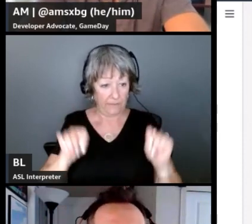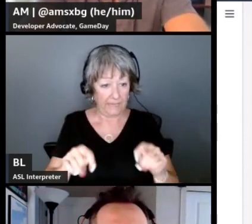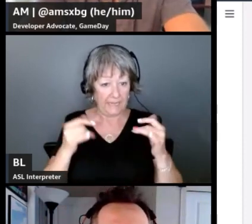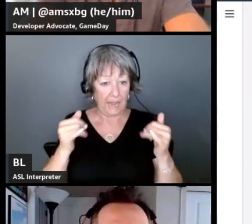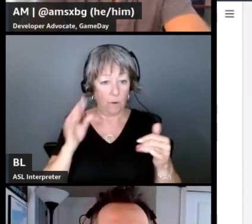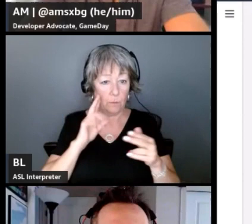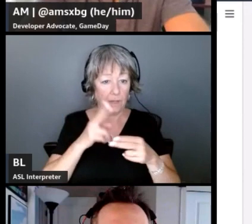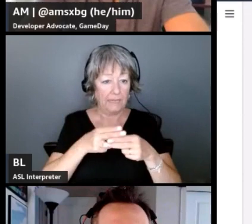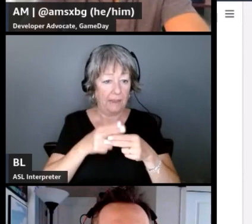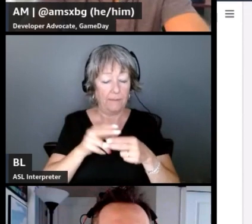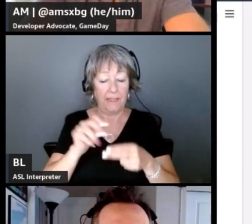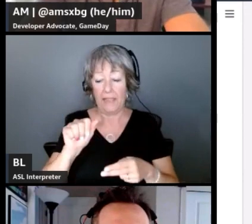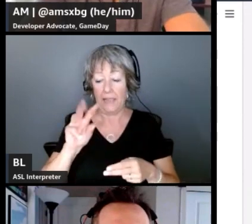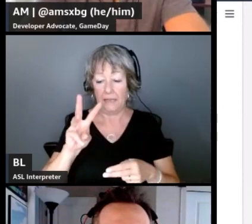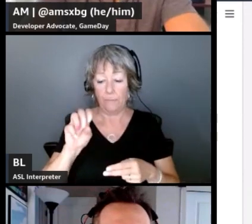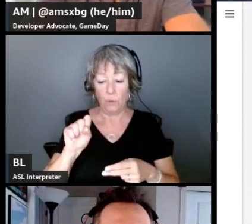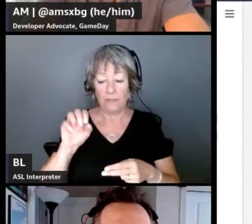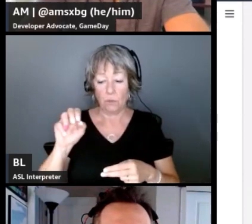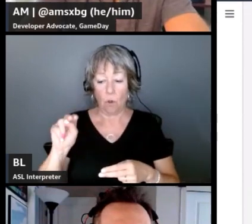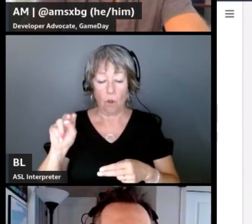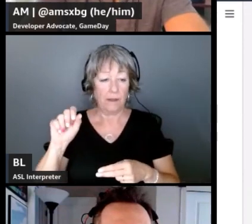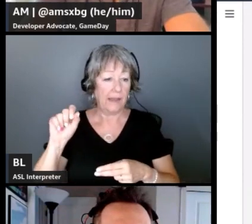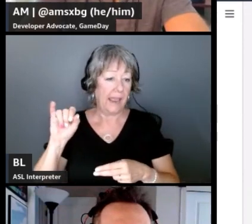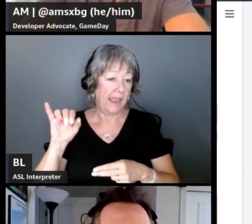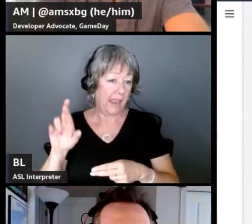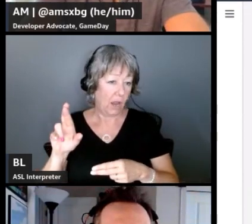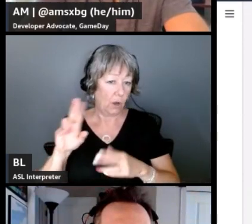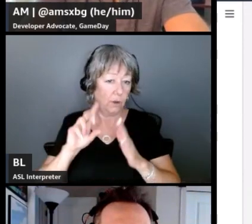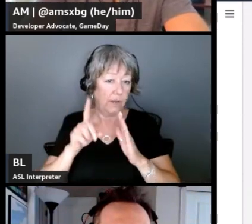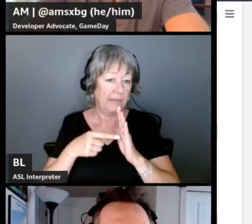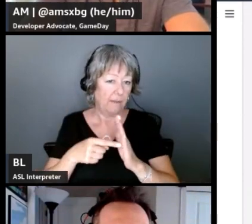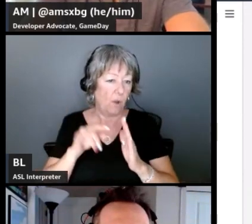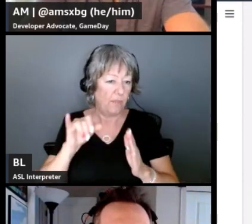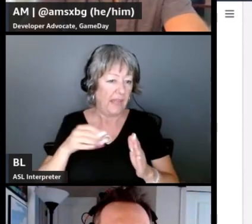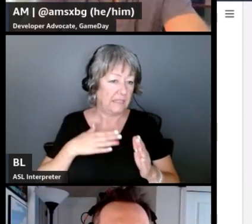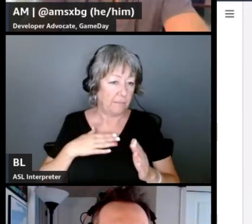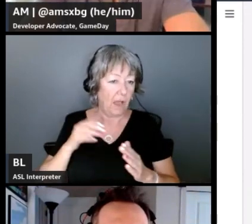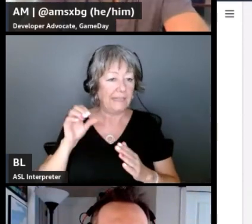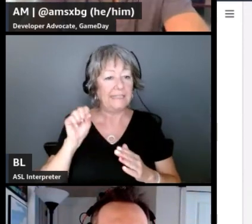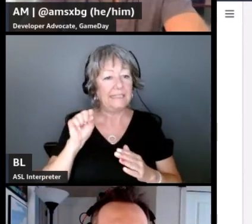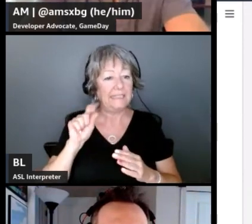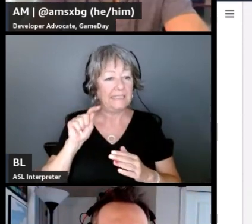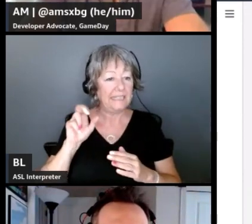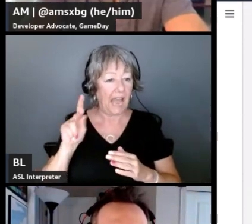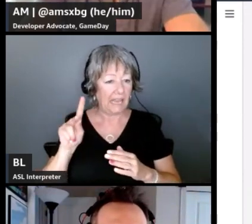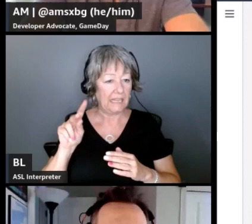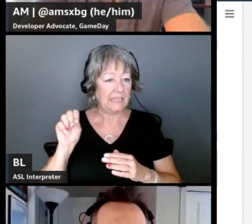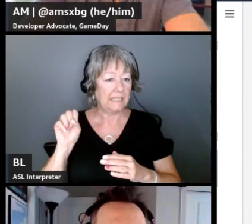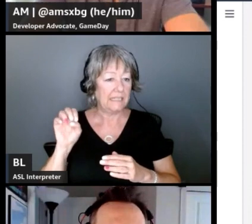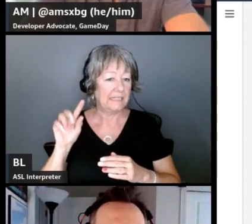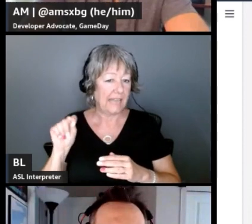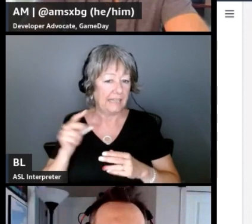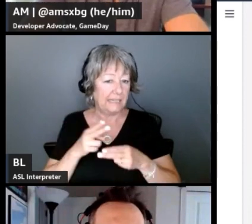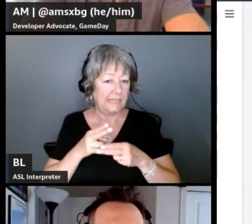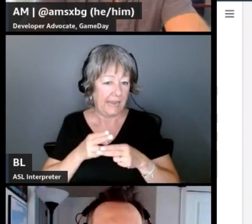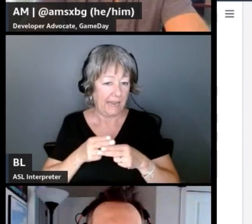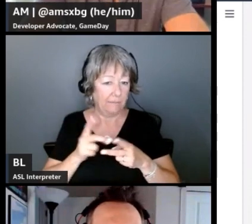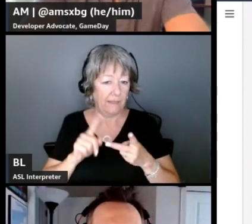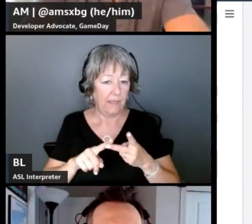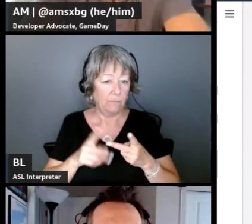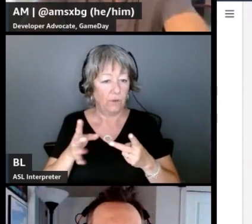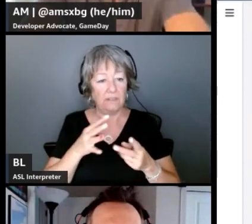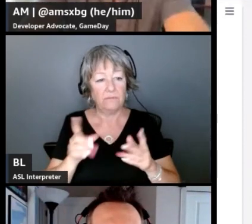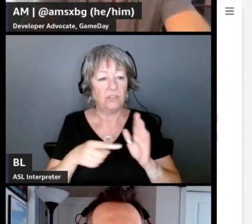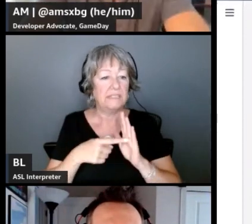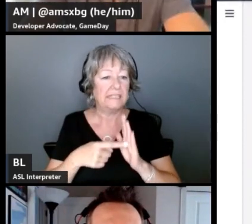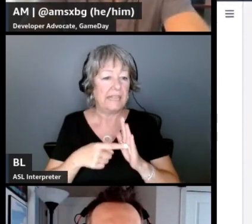it AWS On Air demo. This is my StackSet name. I'm just going to put some sample text just as